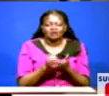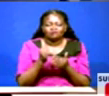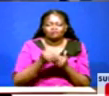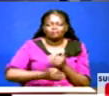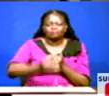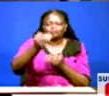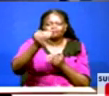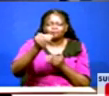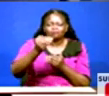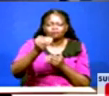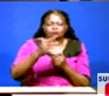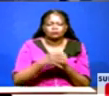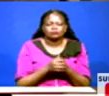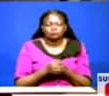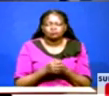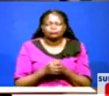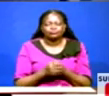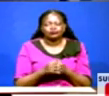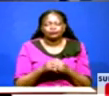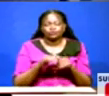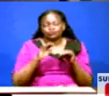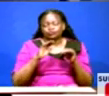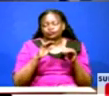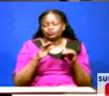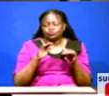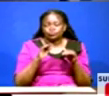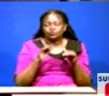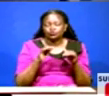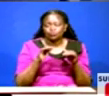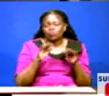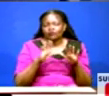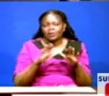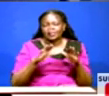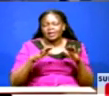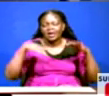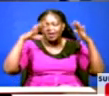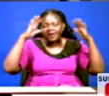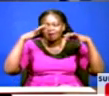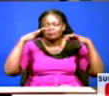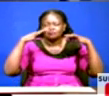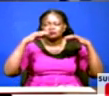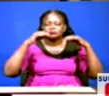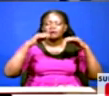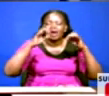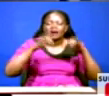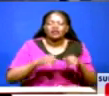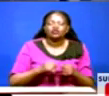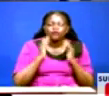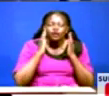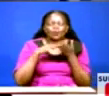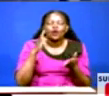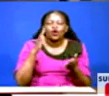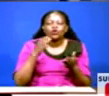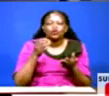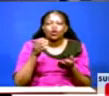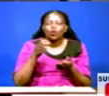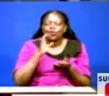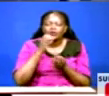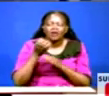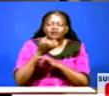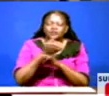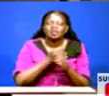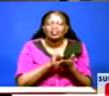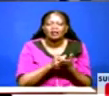to run away from rain-fed agriculture to irrigation and focus more on water harvesting, which is being done through PPP.